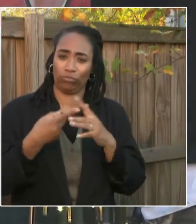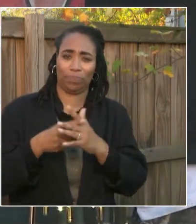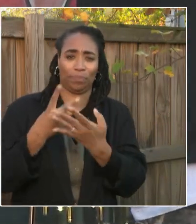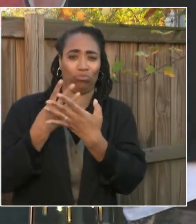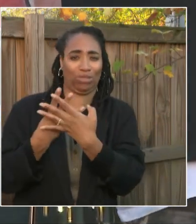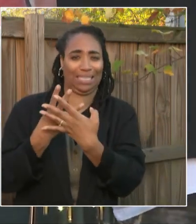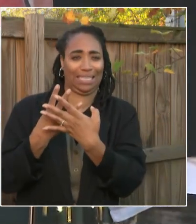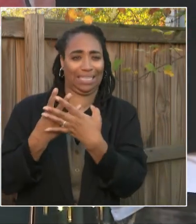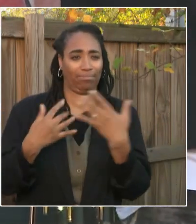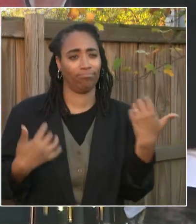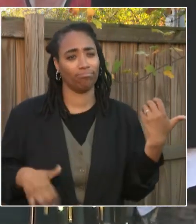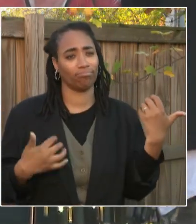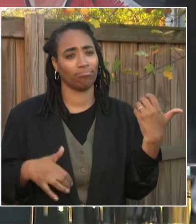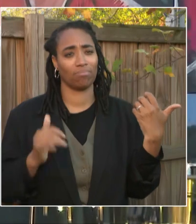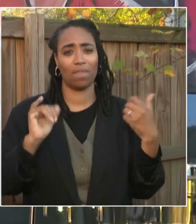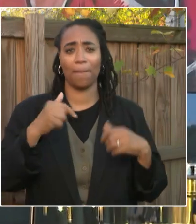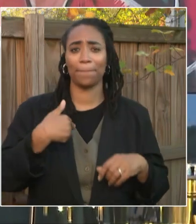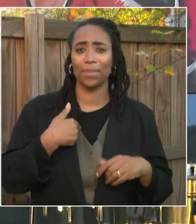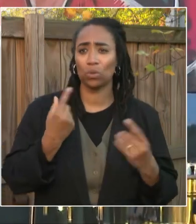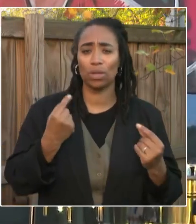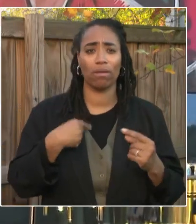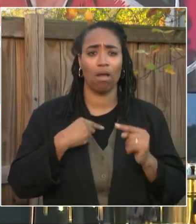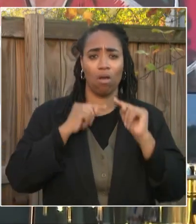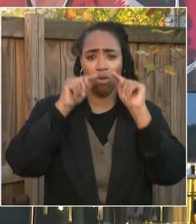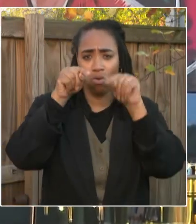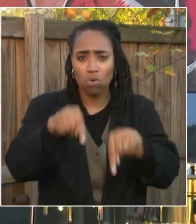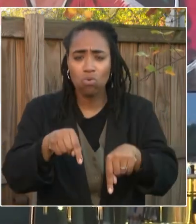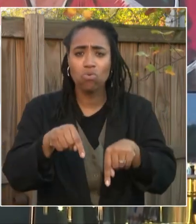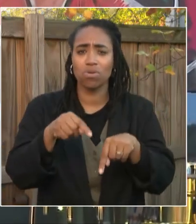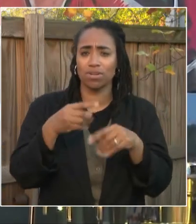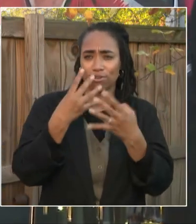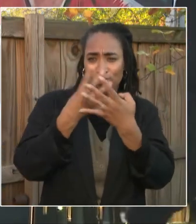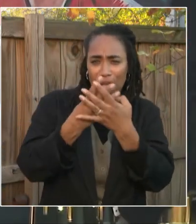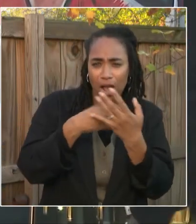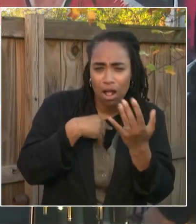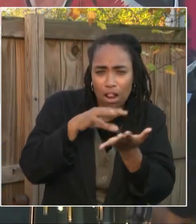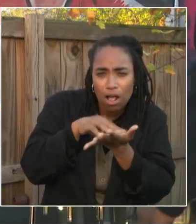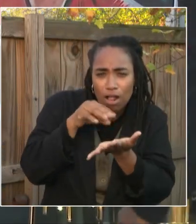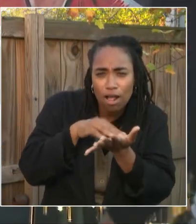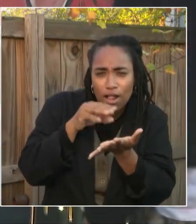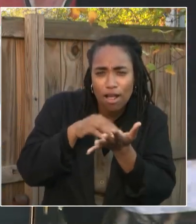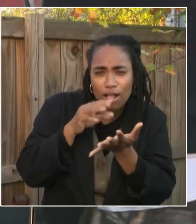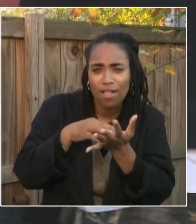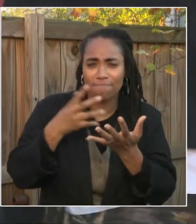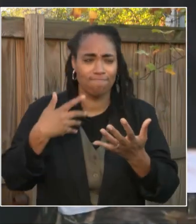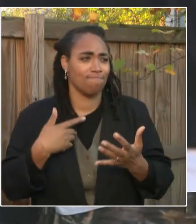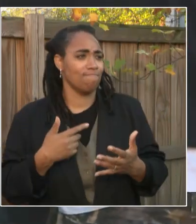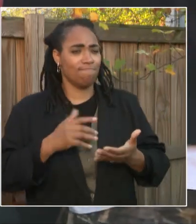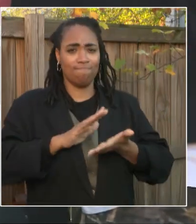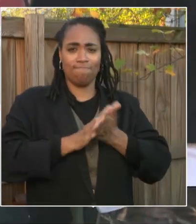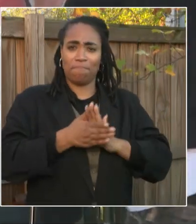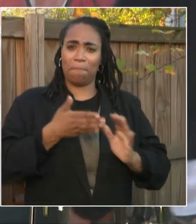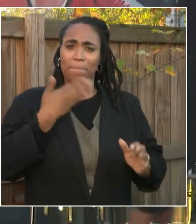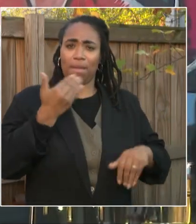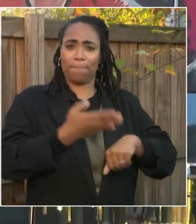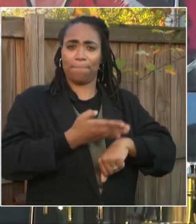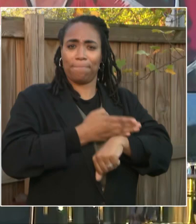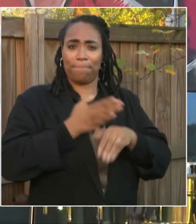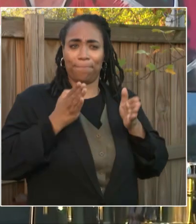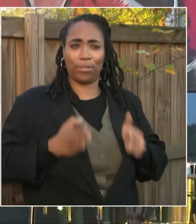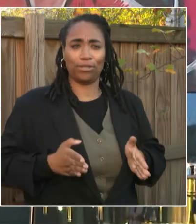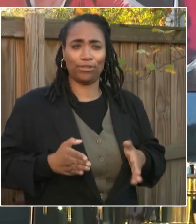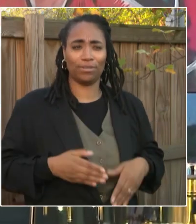prison, made ourselves better, and came home to be better people, just like Chuck. Your father is an inspiration and example